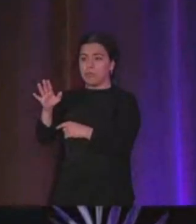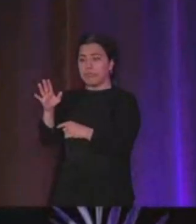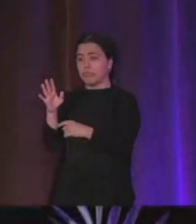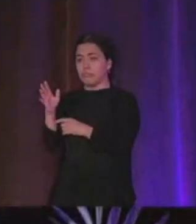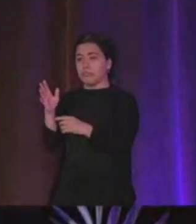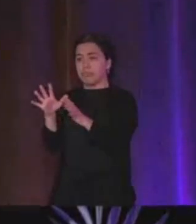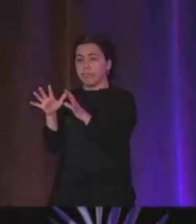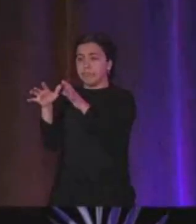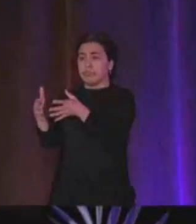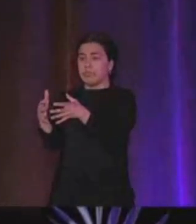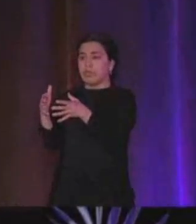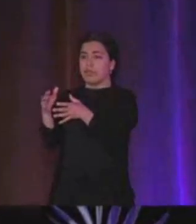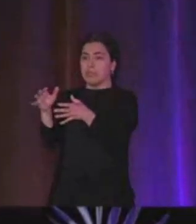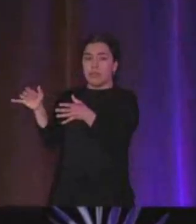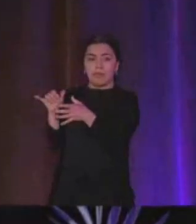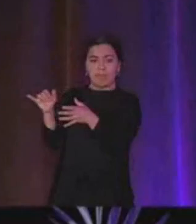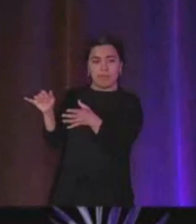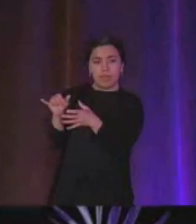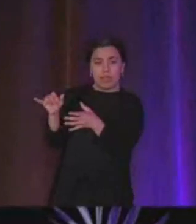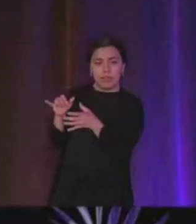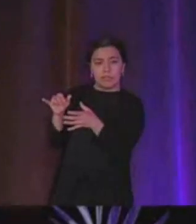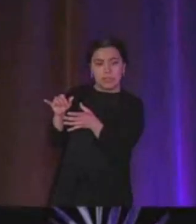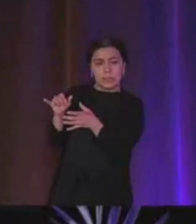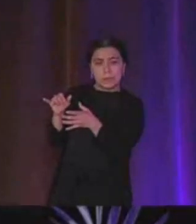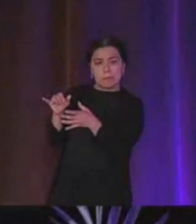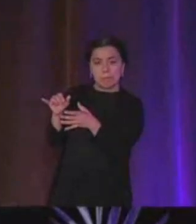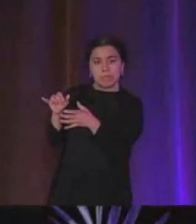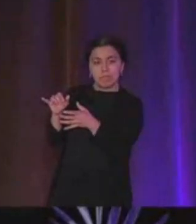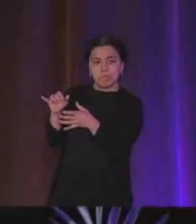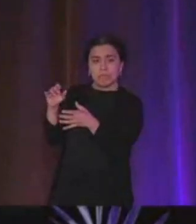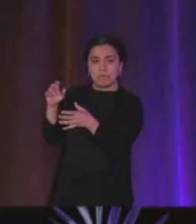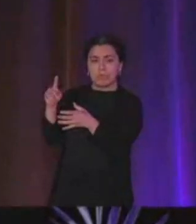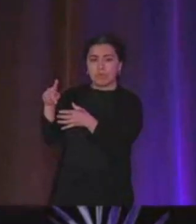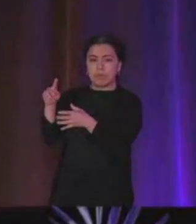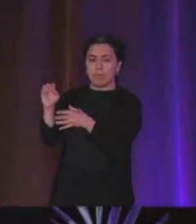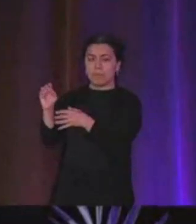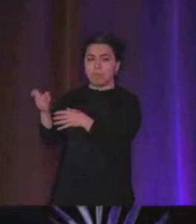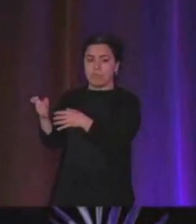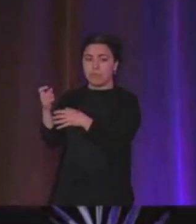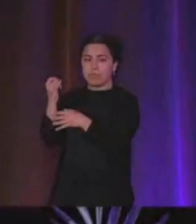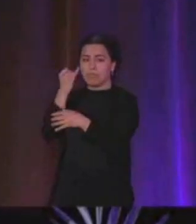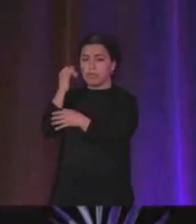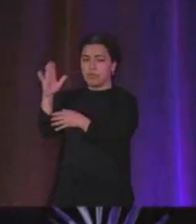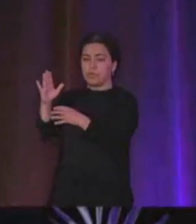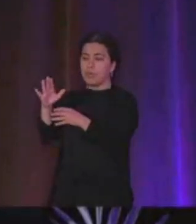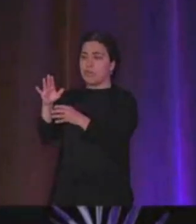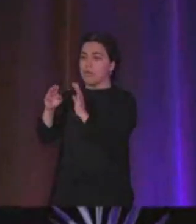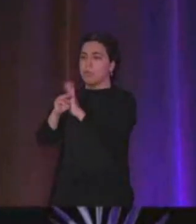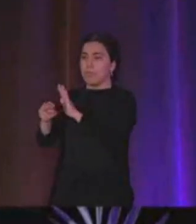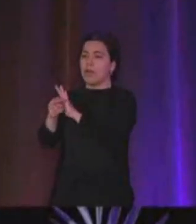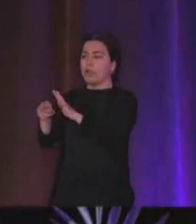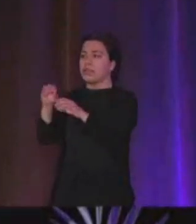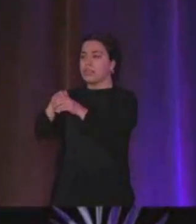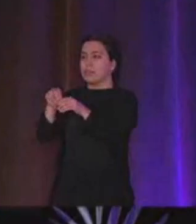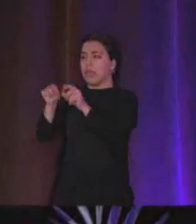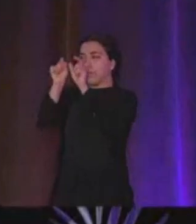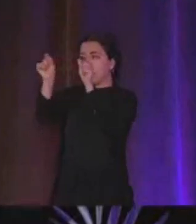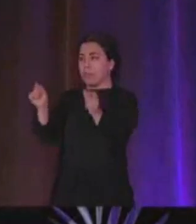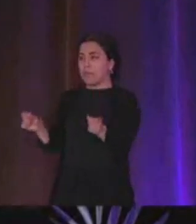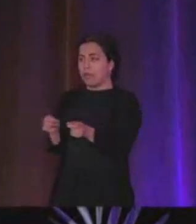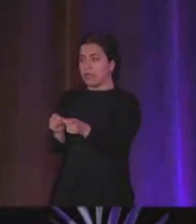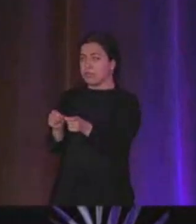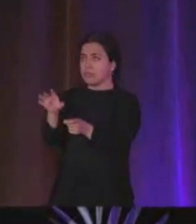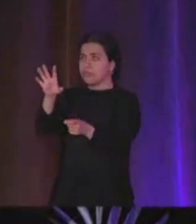again, the iterations. For example, your model is giving 97% accuracy in 5 epochs. Then why do you want to train it for